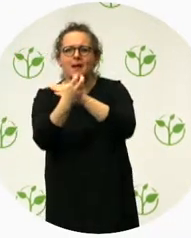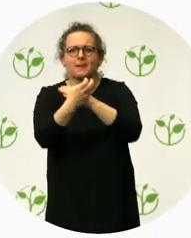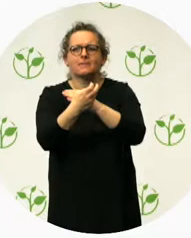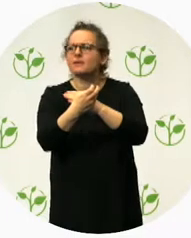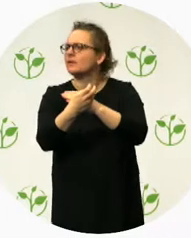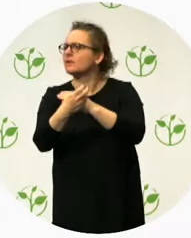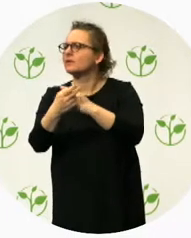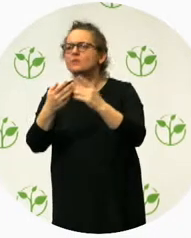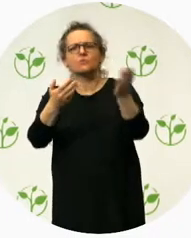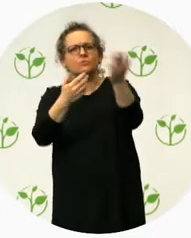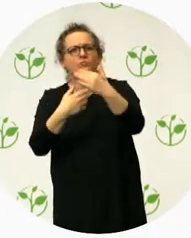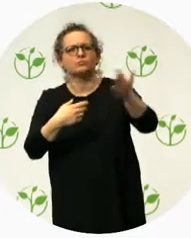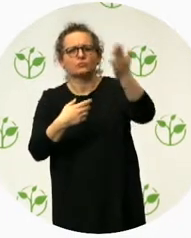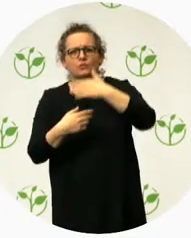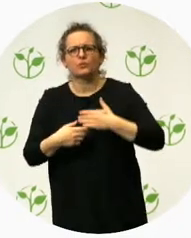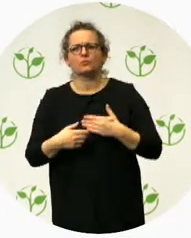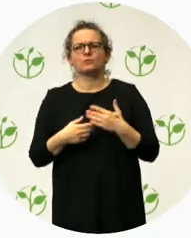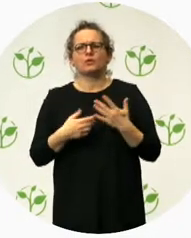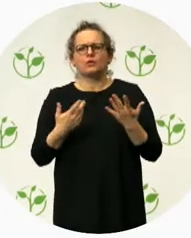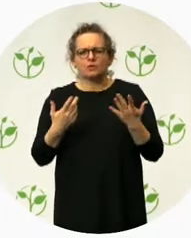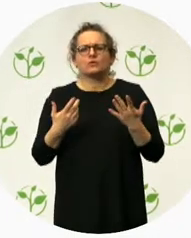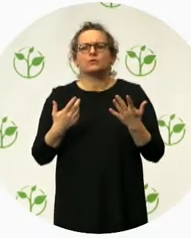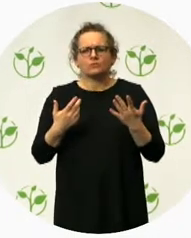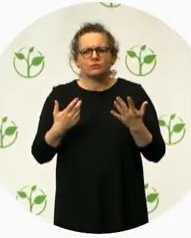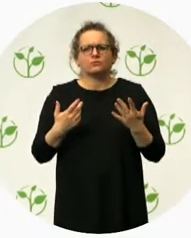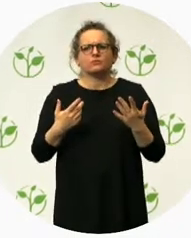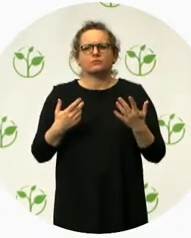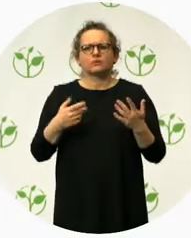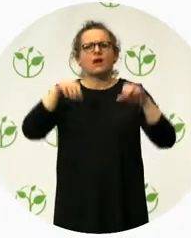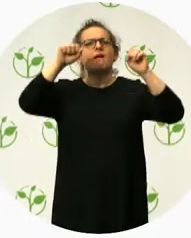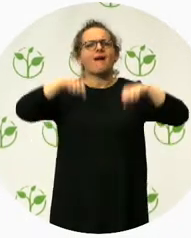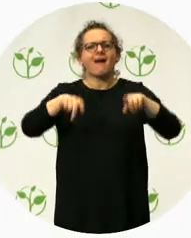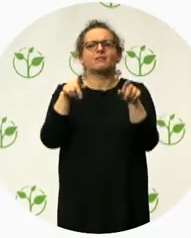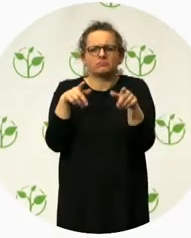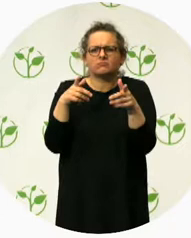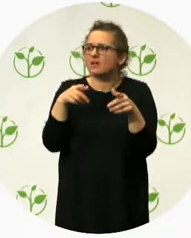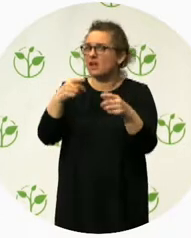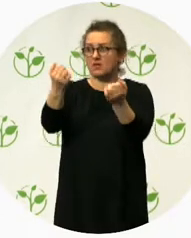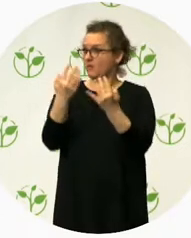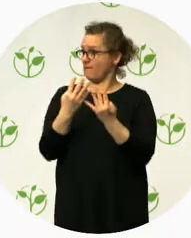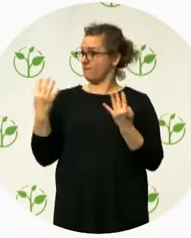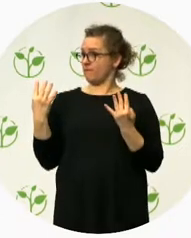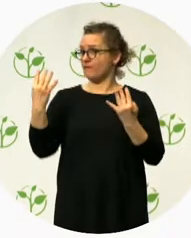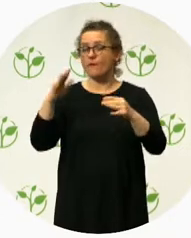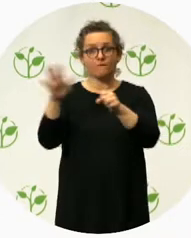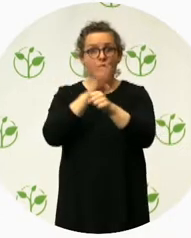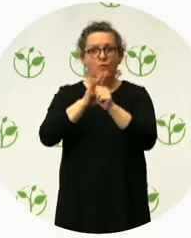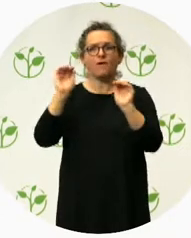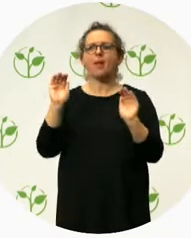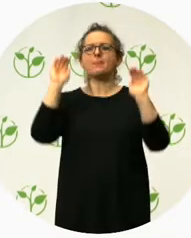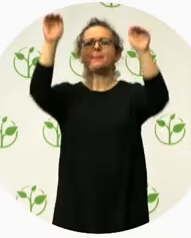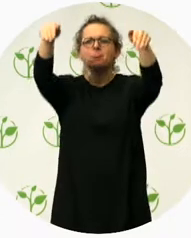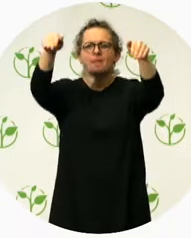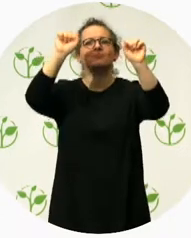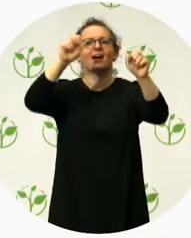you can't get into the room or have a seat here. And also, you can watch it on our website, okay? This